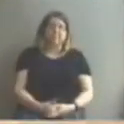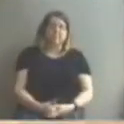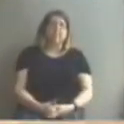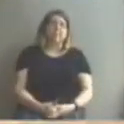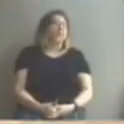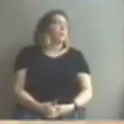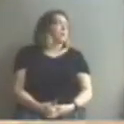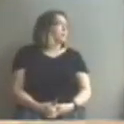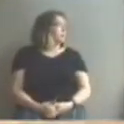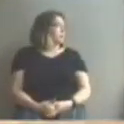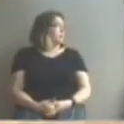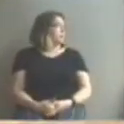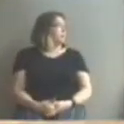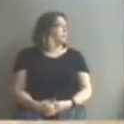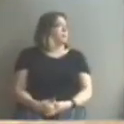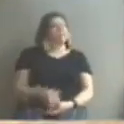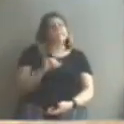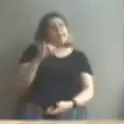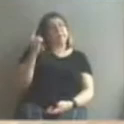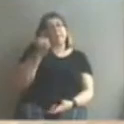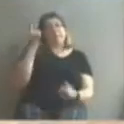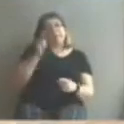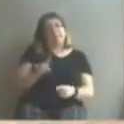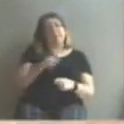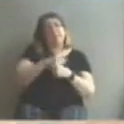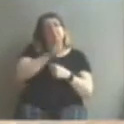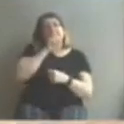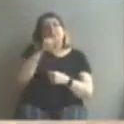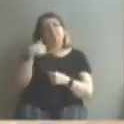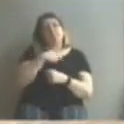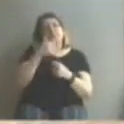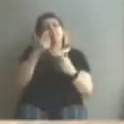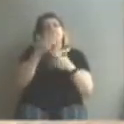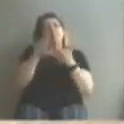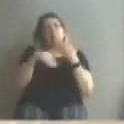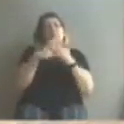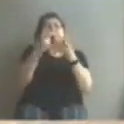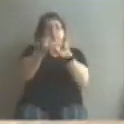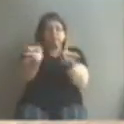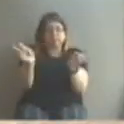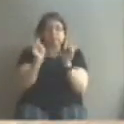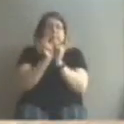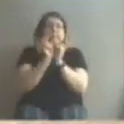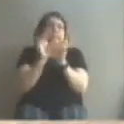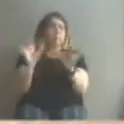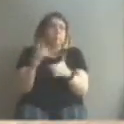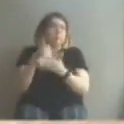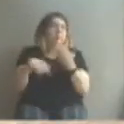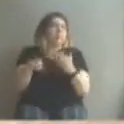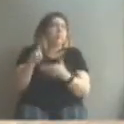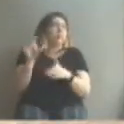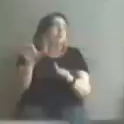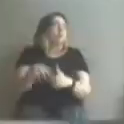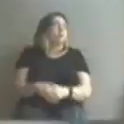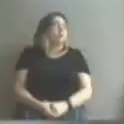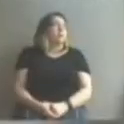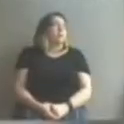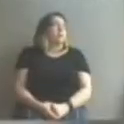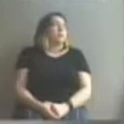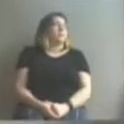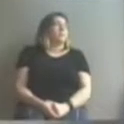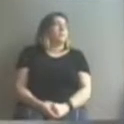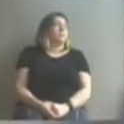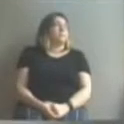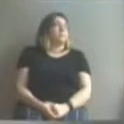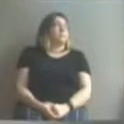you know, that always comes with making sure we can all get to the table and do what we need to do. I think as a board member, as